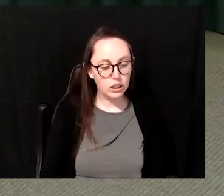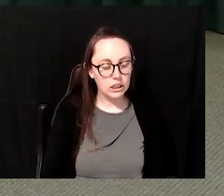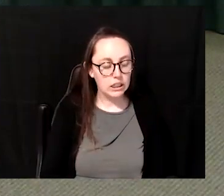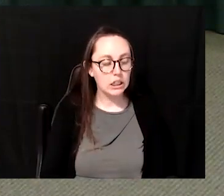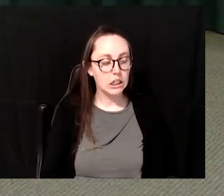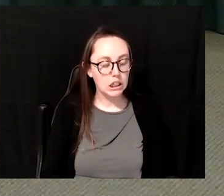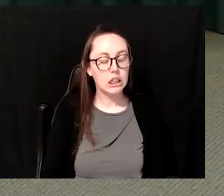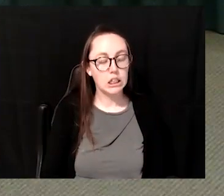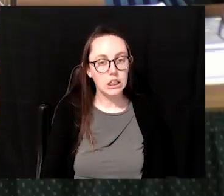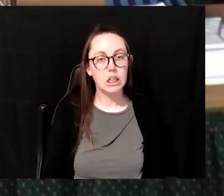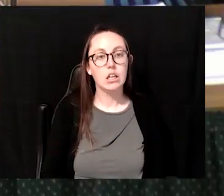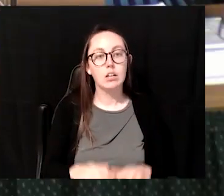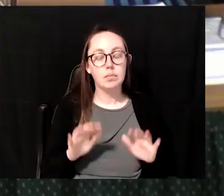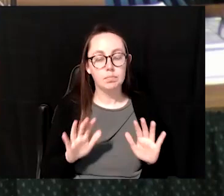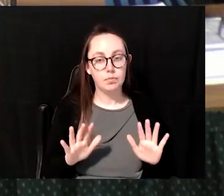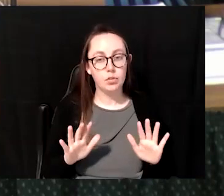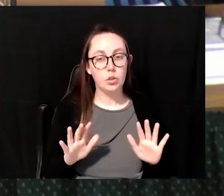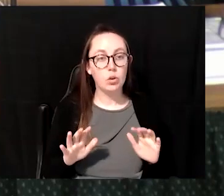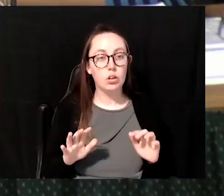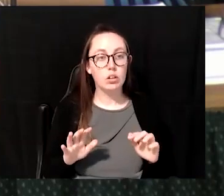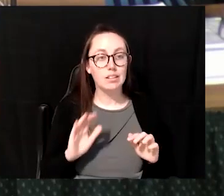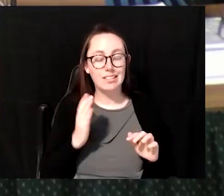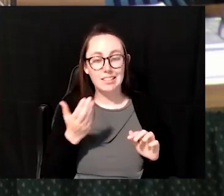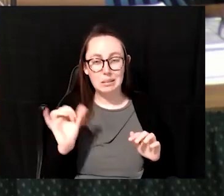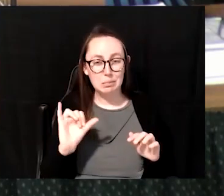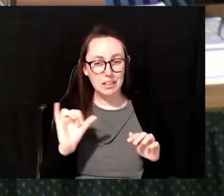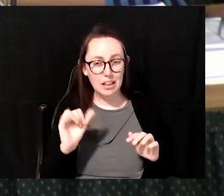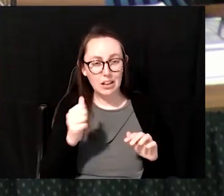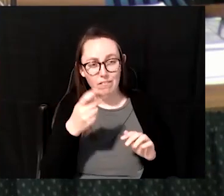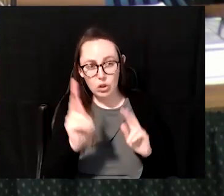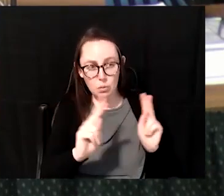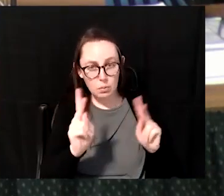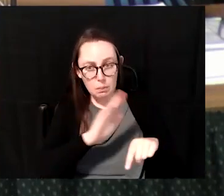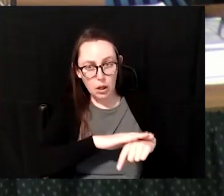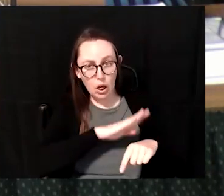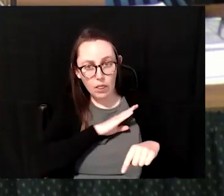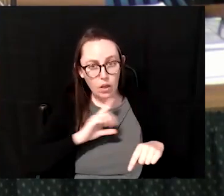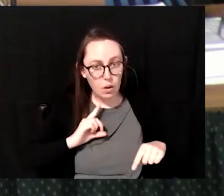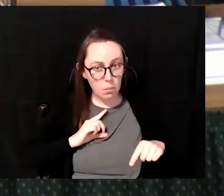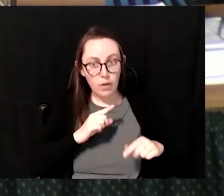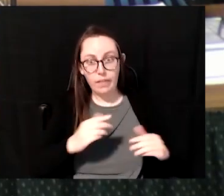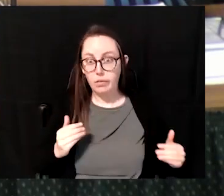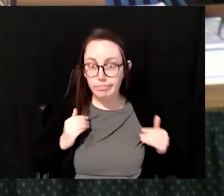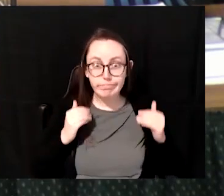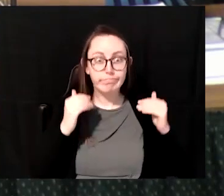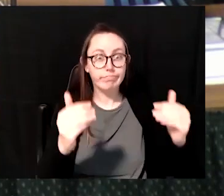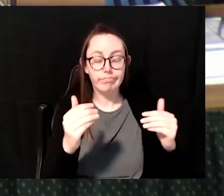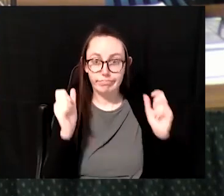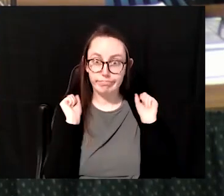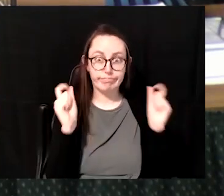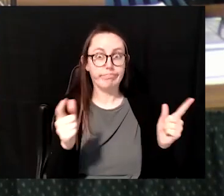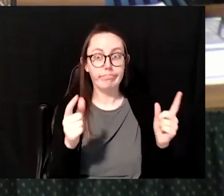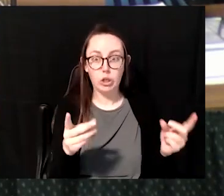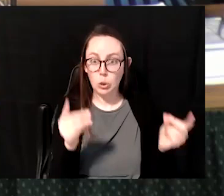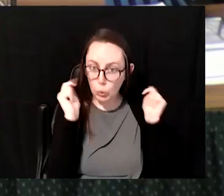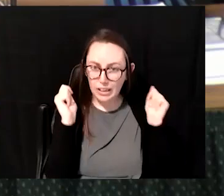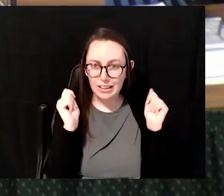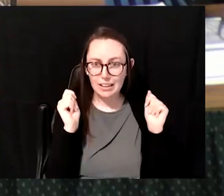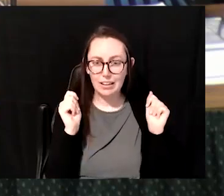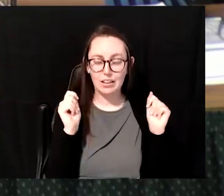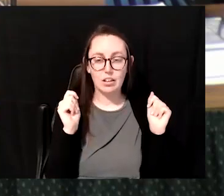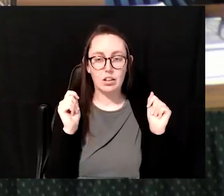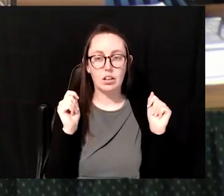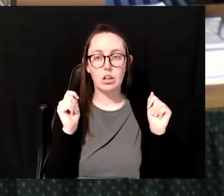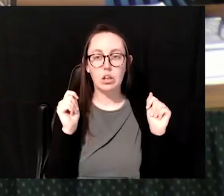somebody I guess a couple people on the board have is moving forward a little quickly in my opinion because we haven't yet